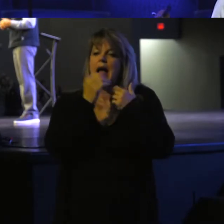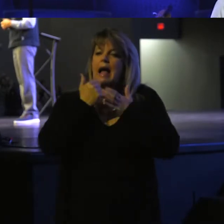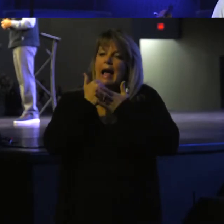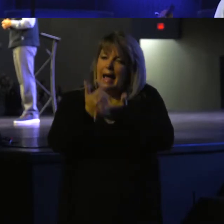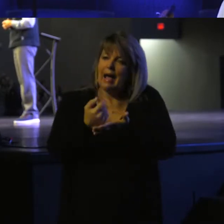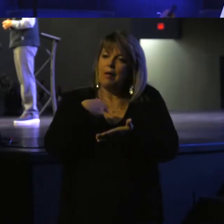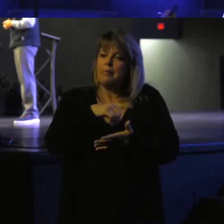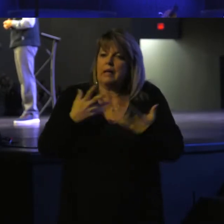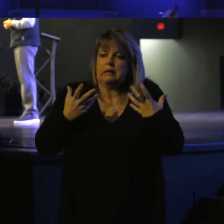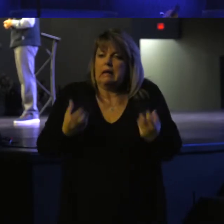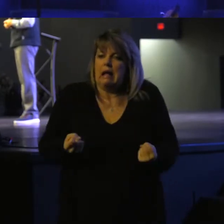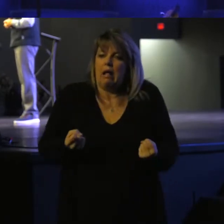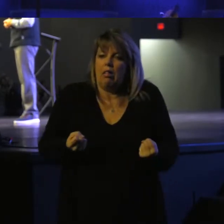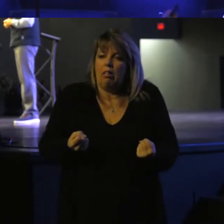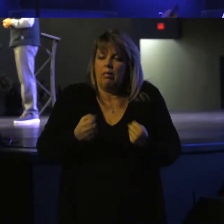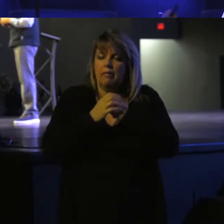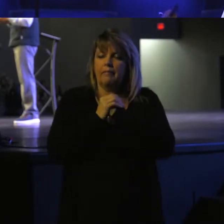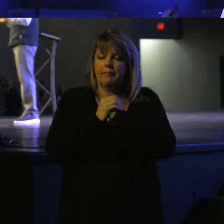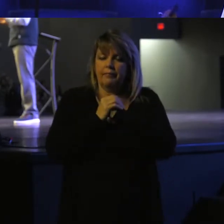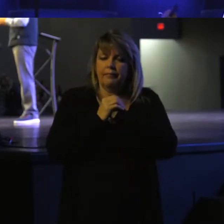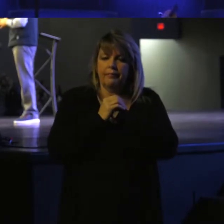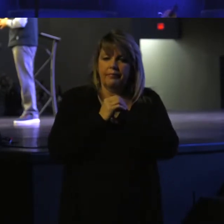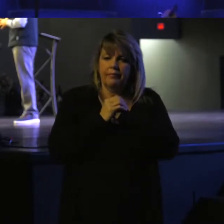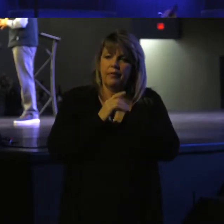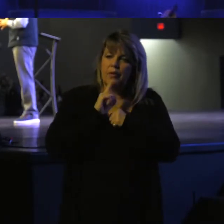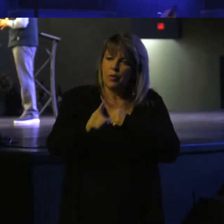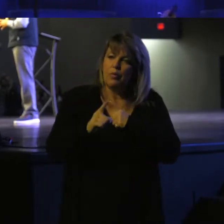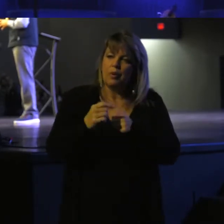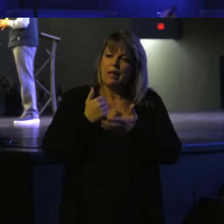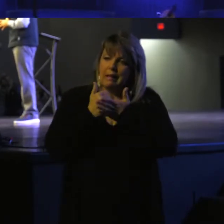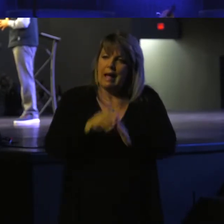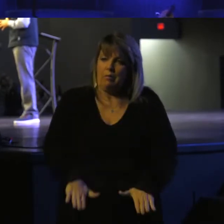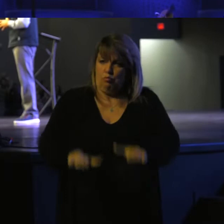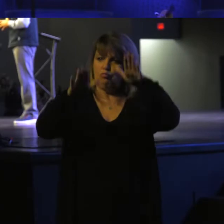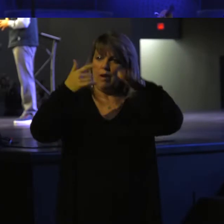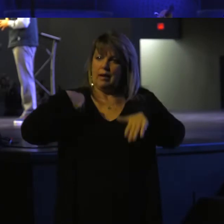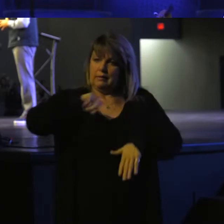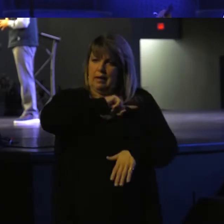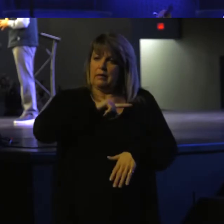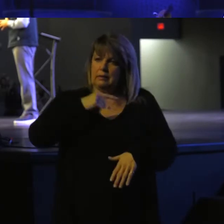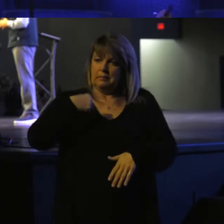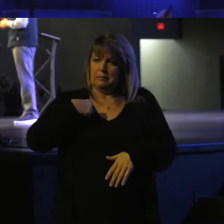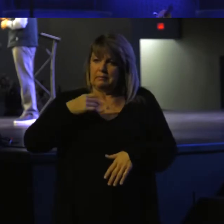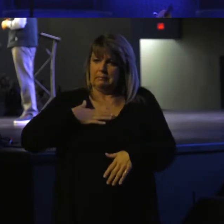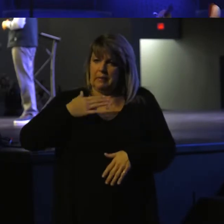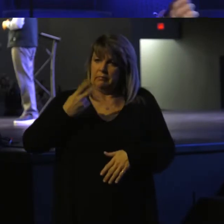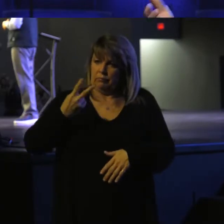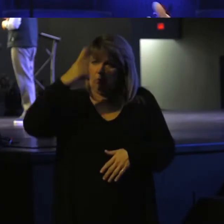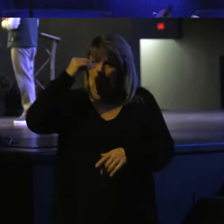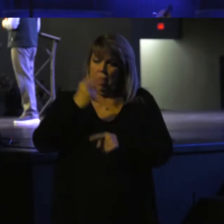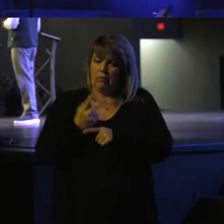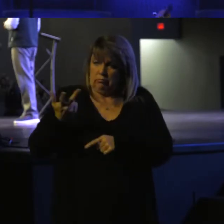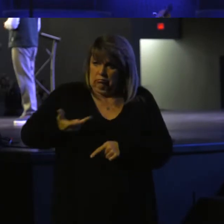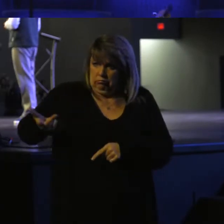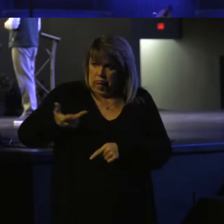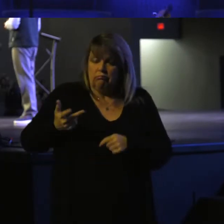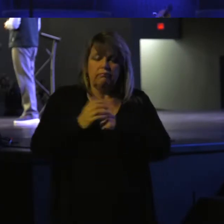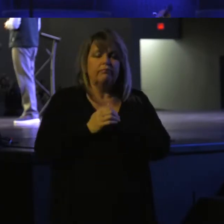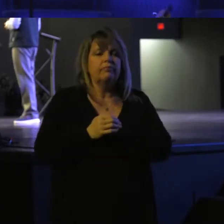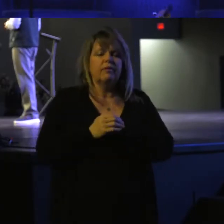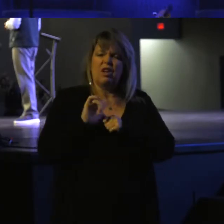us to heal, and, well, really helped raise us. And I remember a few years after